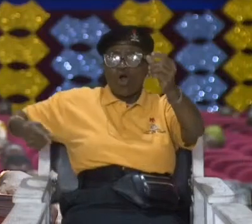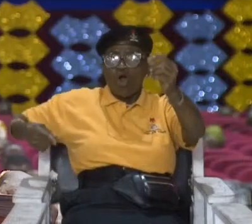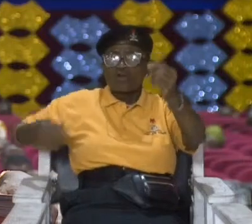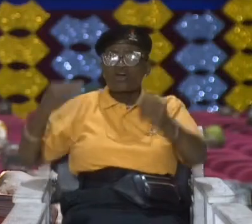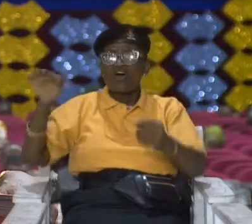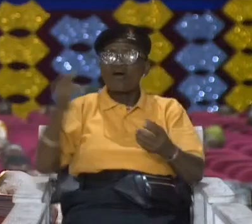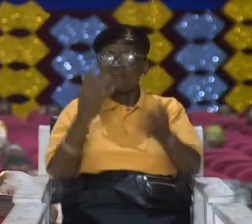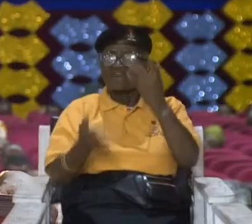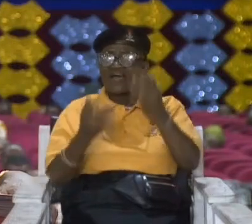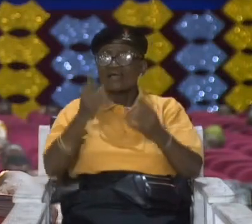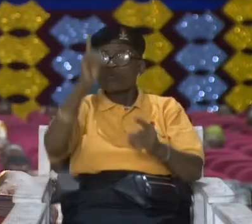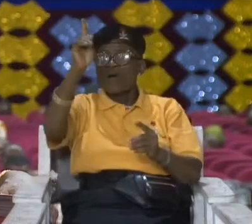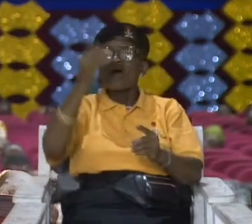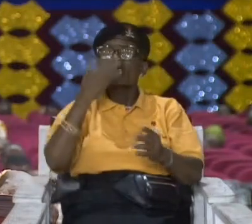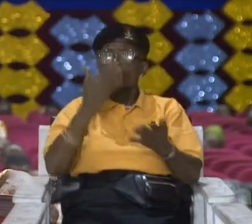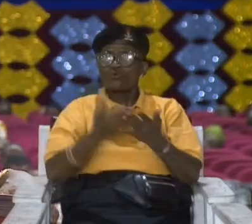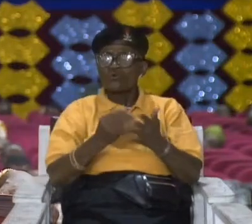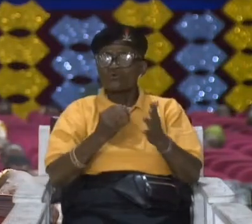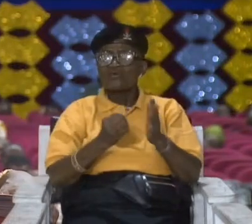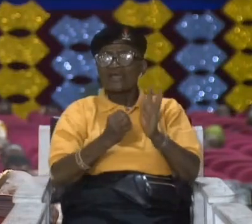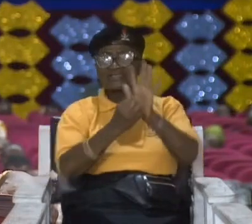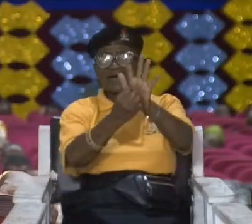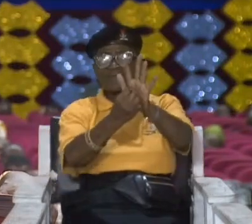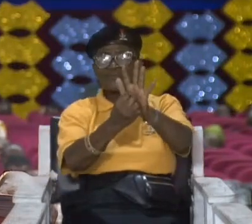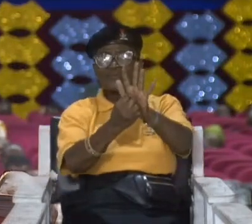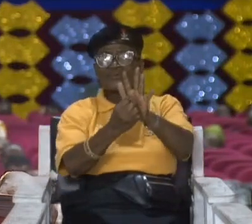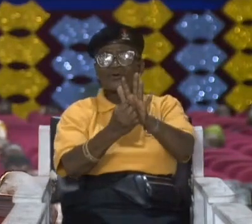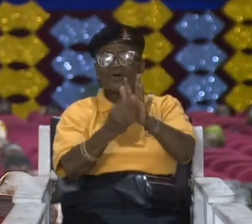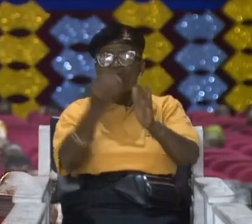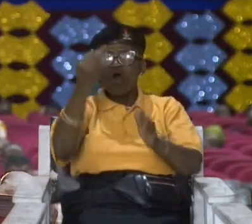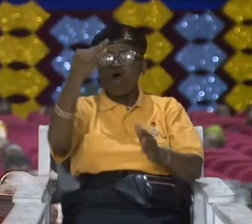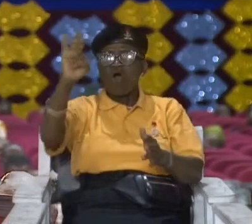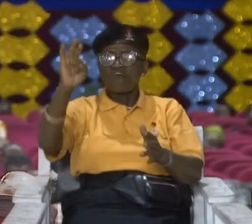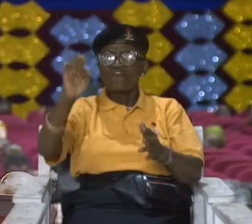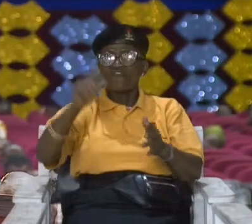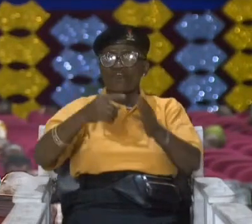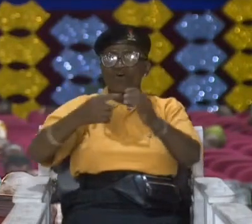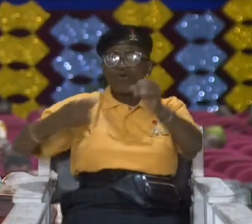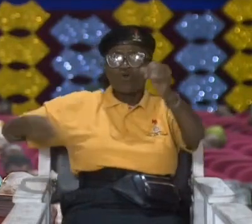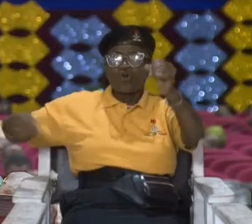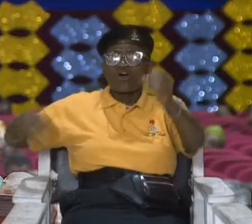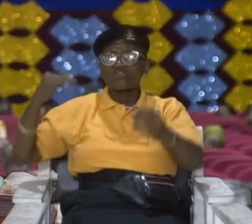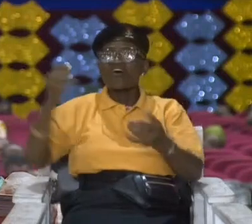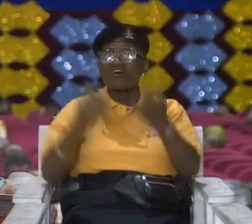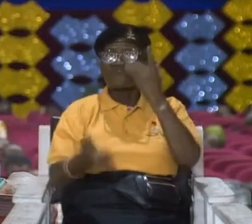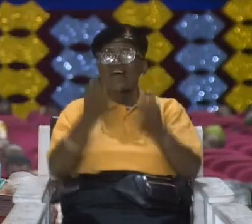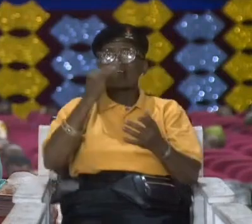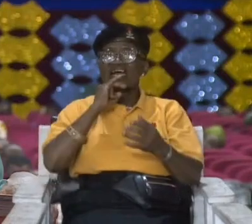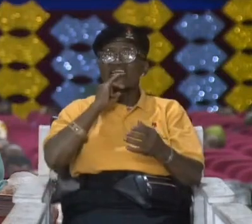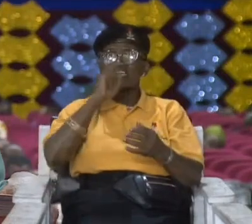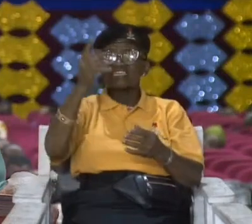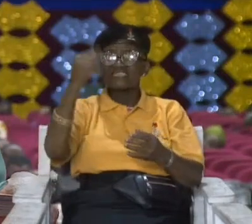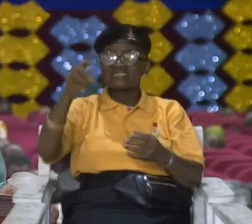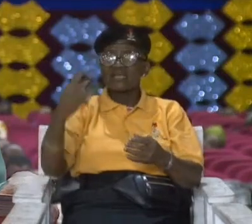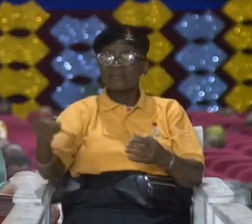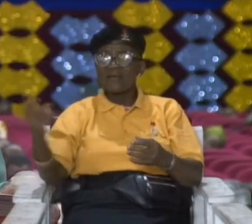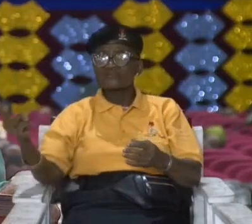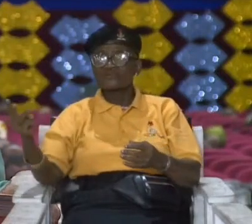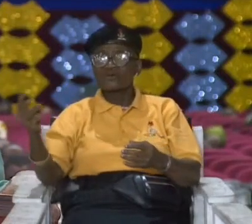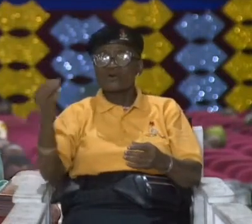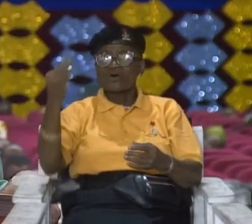one good example of the rod of fire is the mantle of